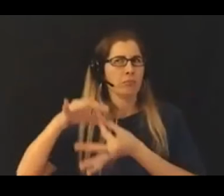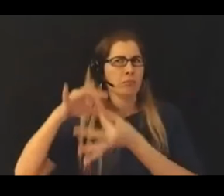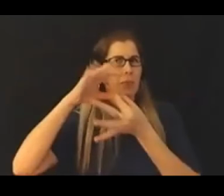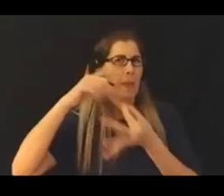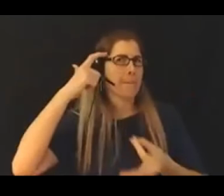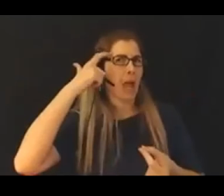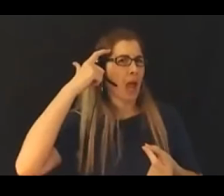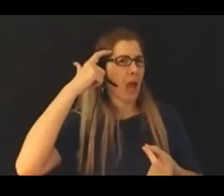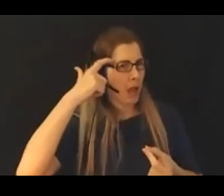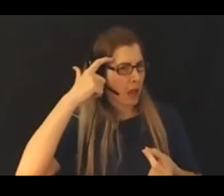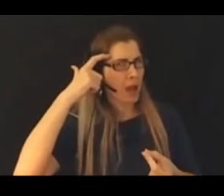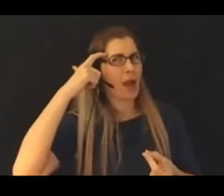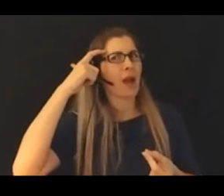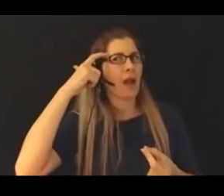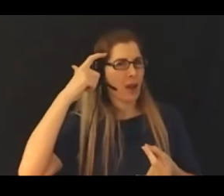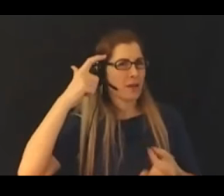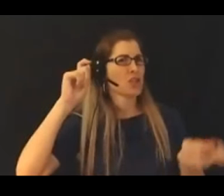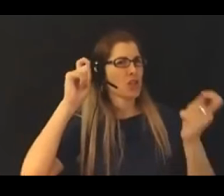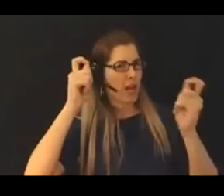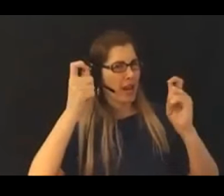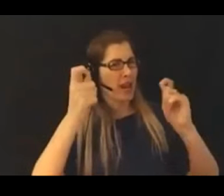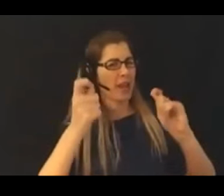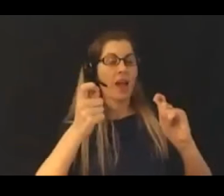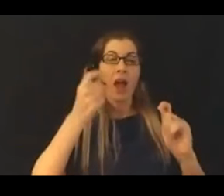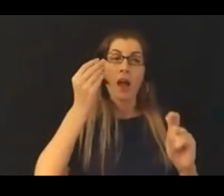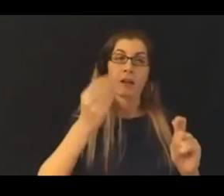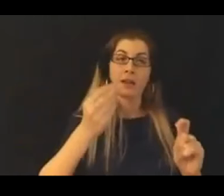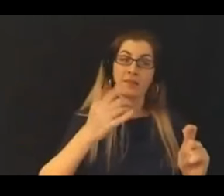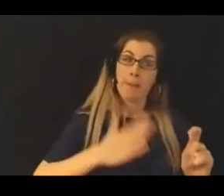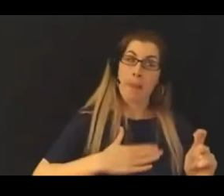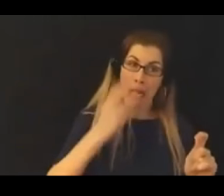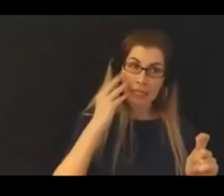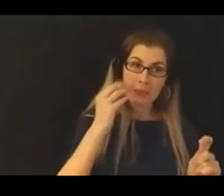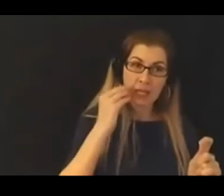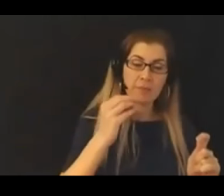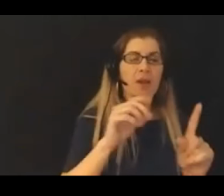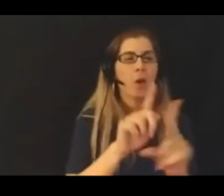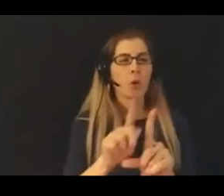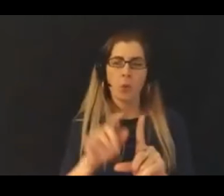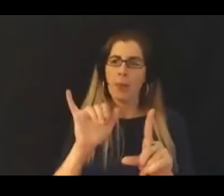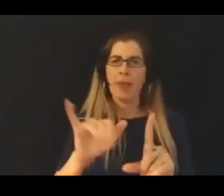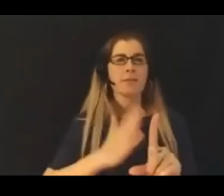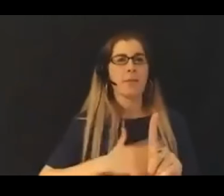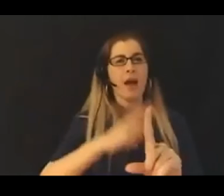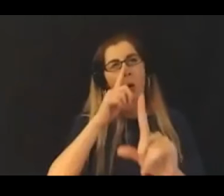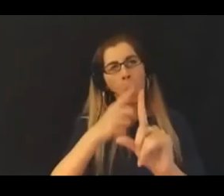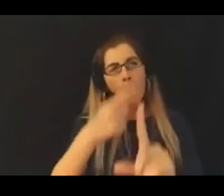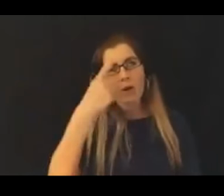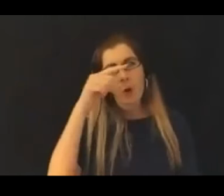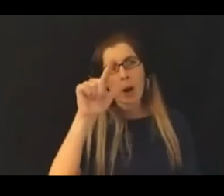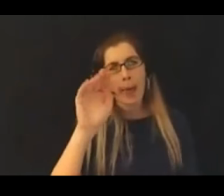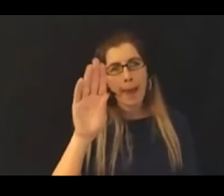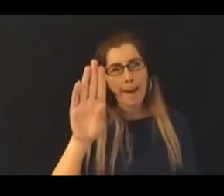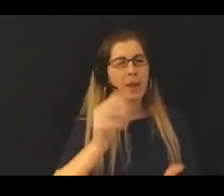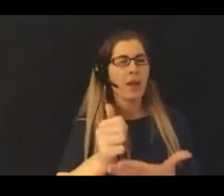state. That I know that's true from a personal perspective, and now that's what the goal of the lab in this research is, to